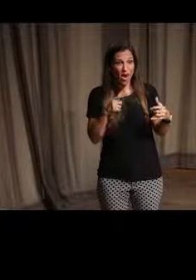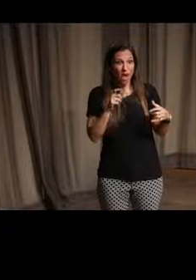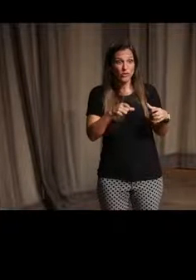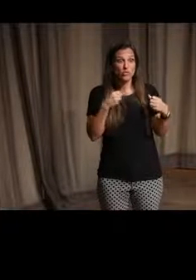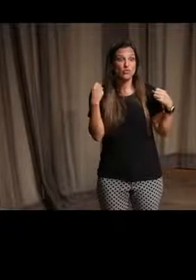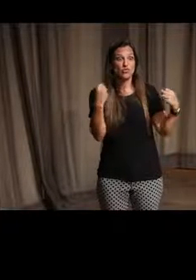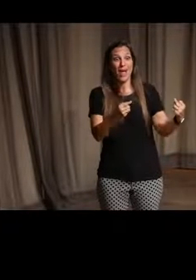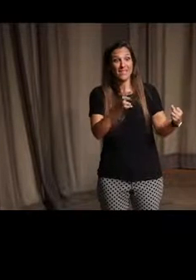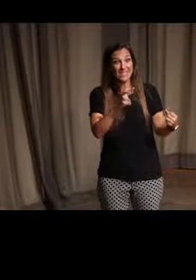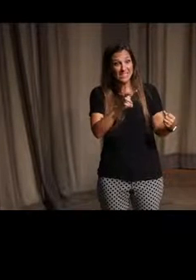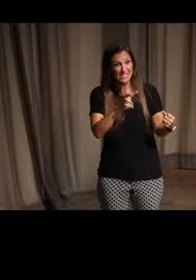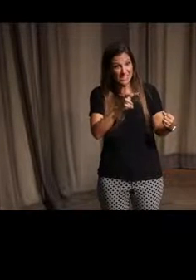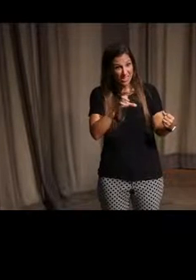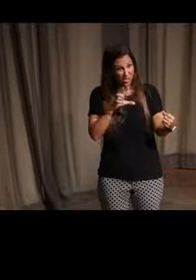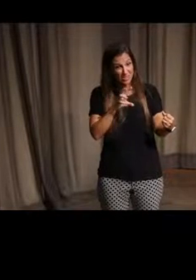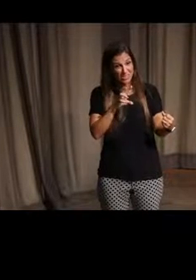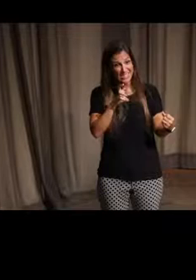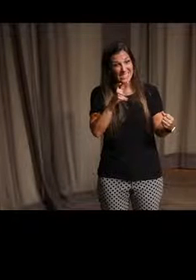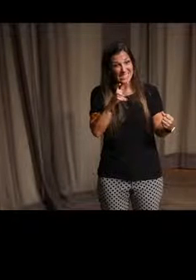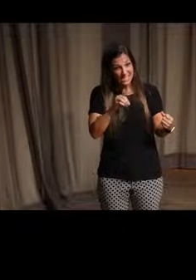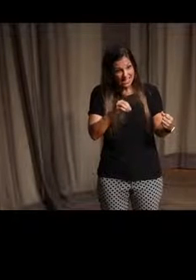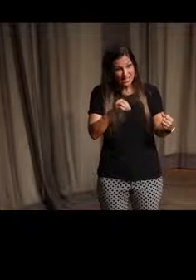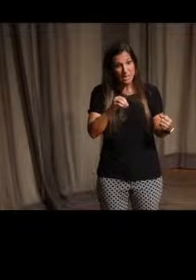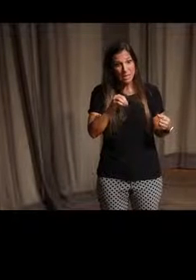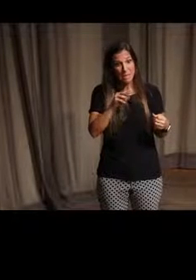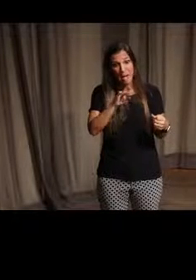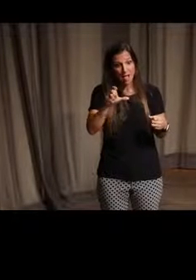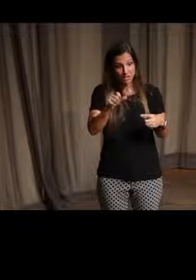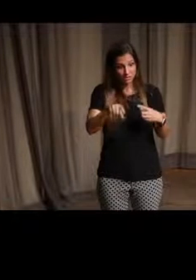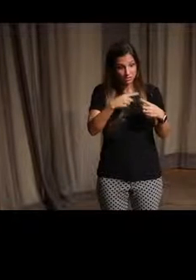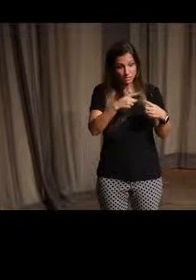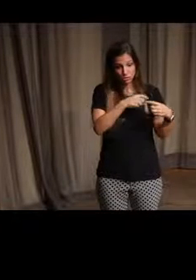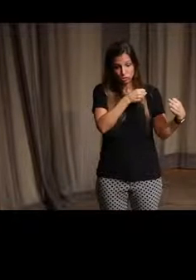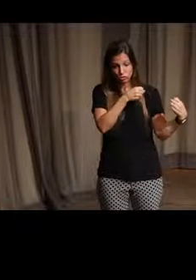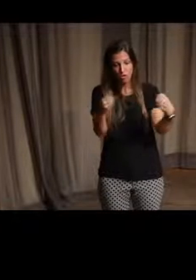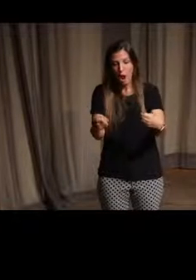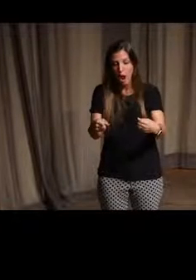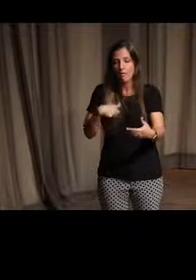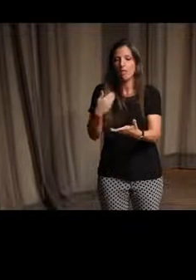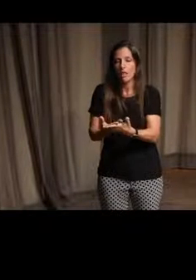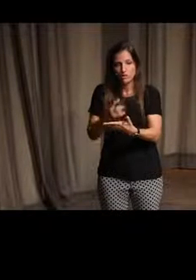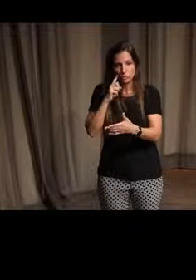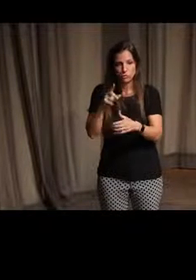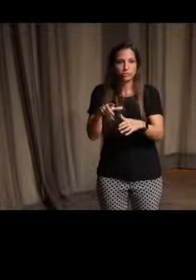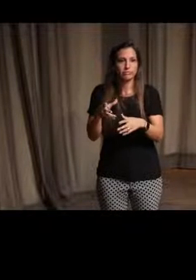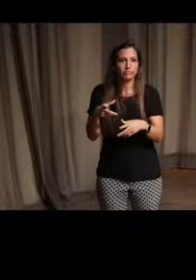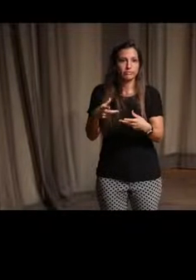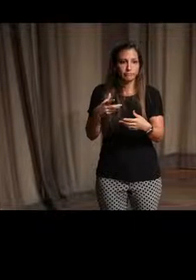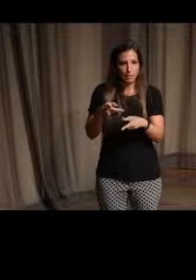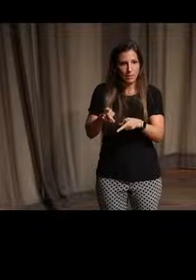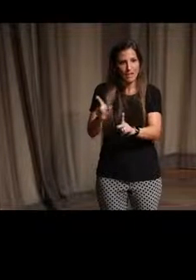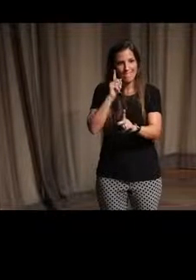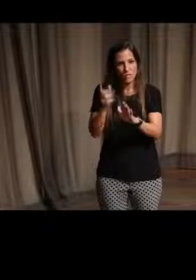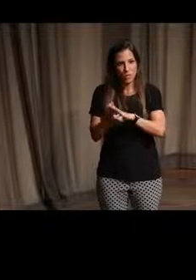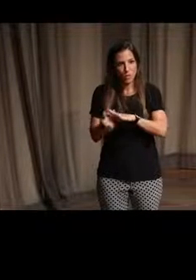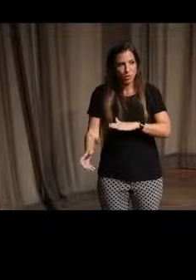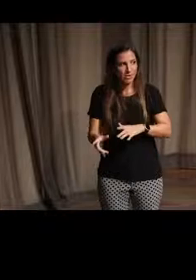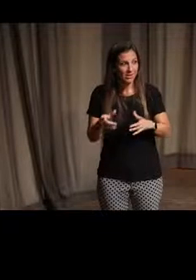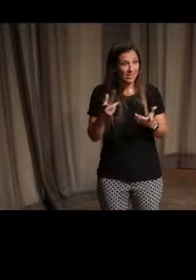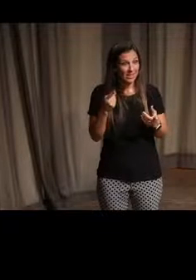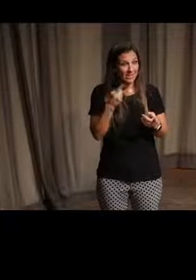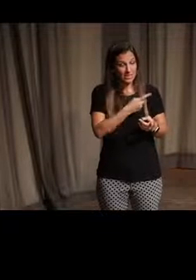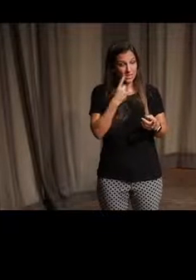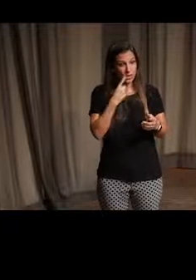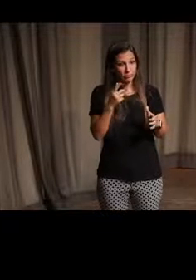drive 660 miles to receive an abortion. So this is what the composition is working